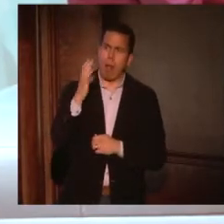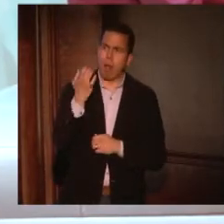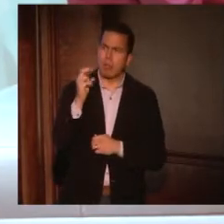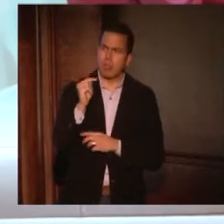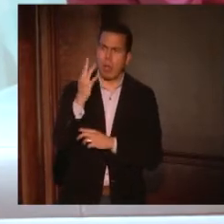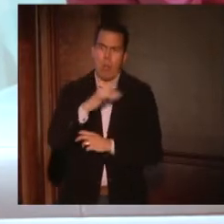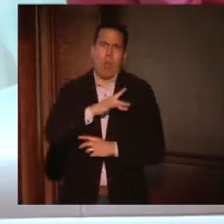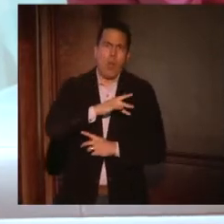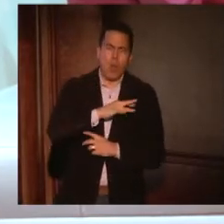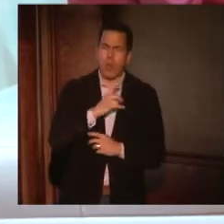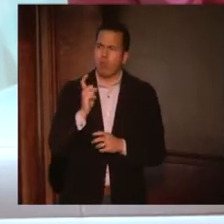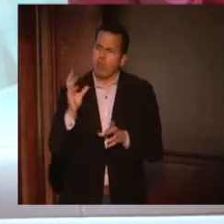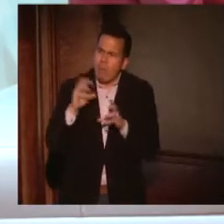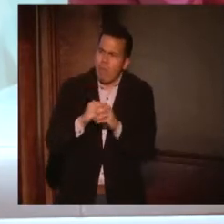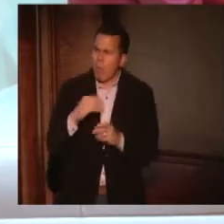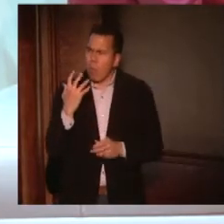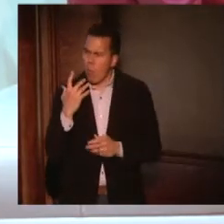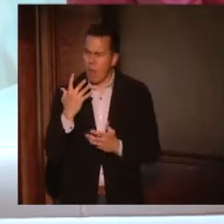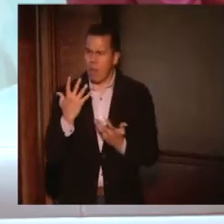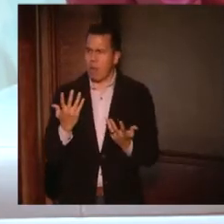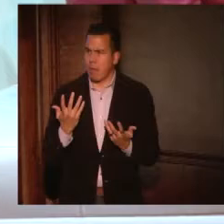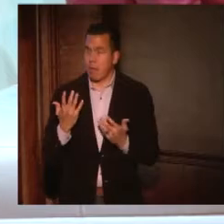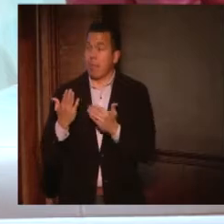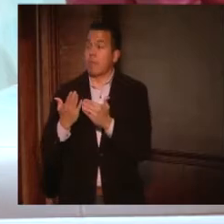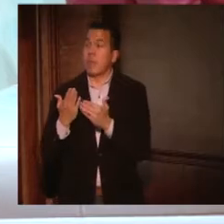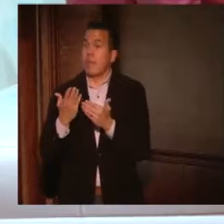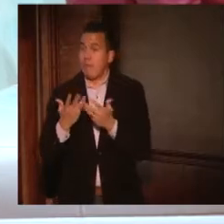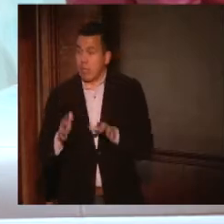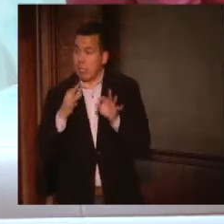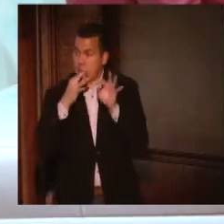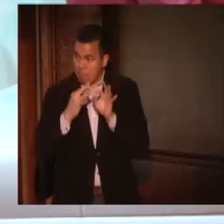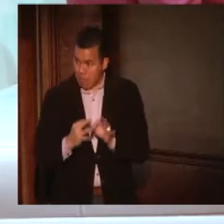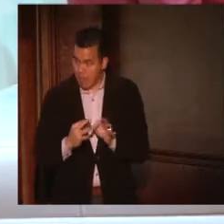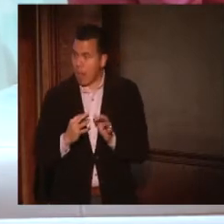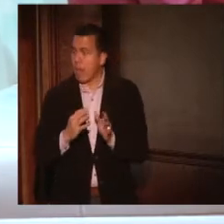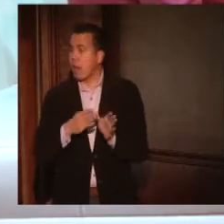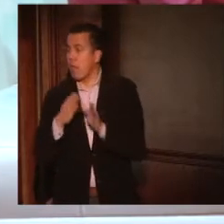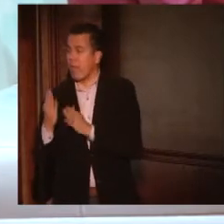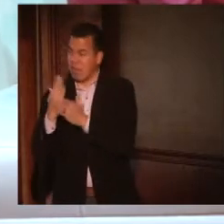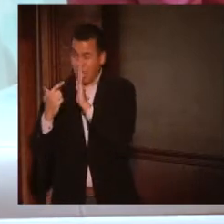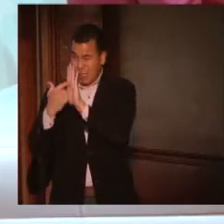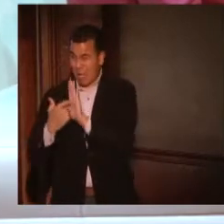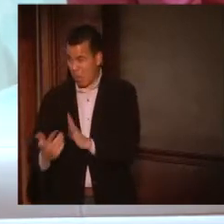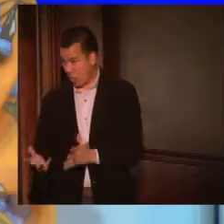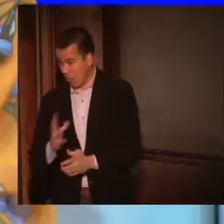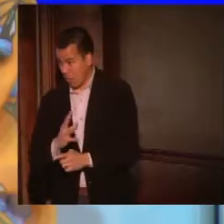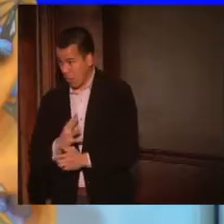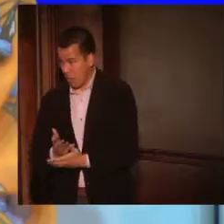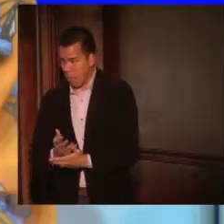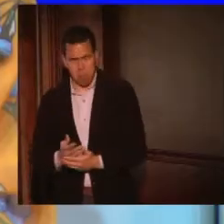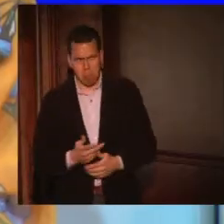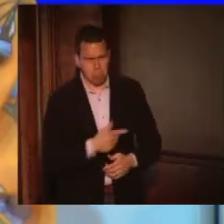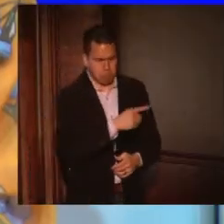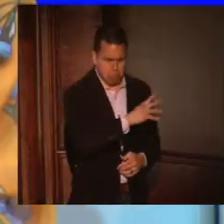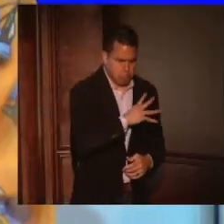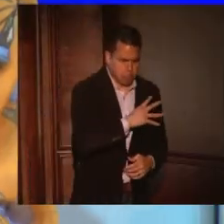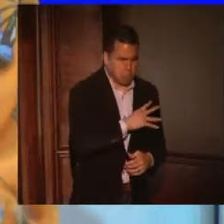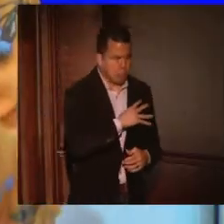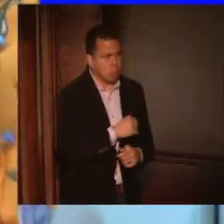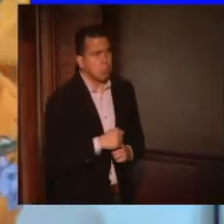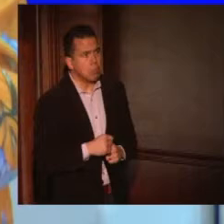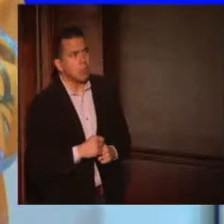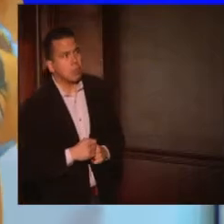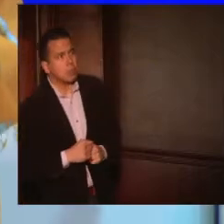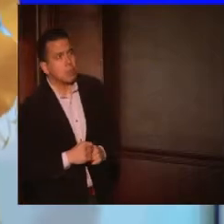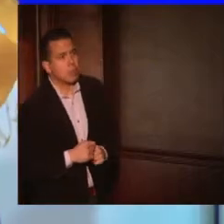getting involved with it? And then maybe after that, you can maybe cite some examples. Is that an easy question for you? Yeah, it's a good one. So,